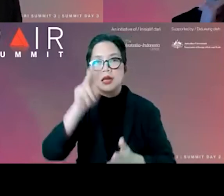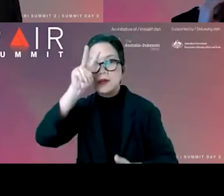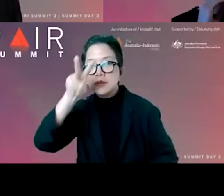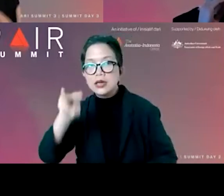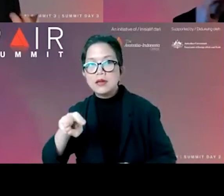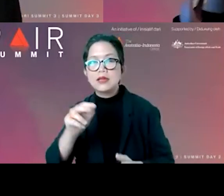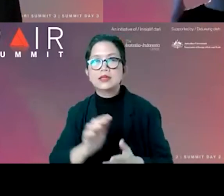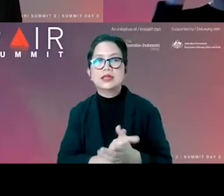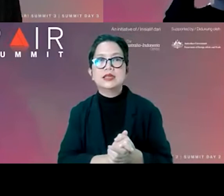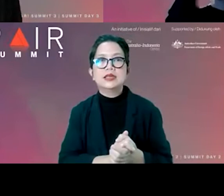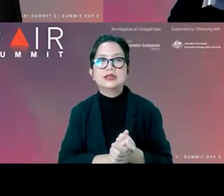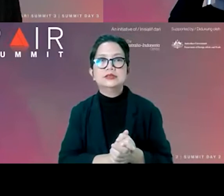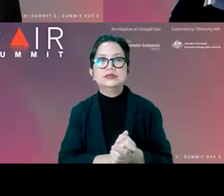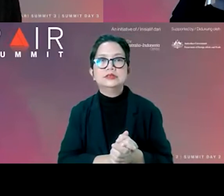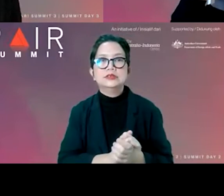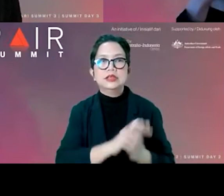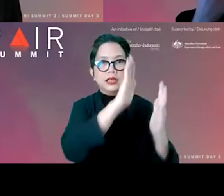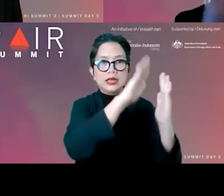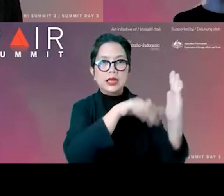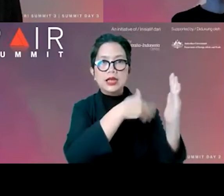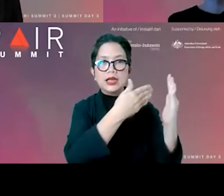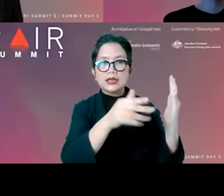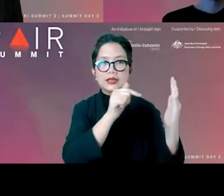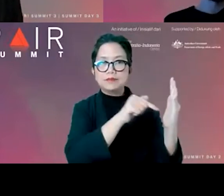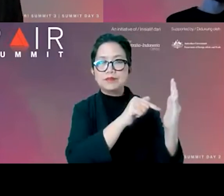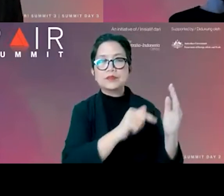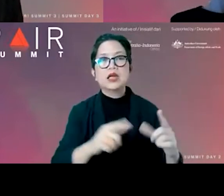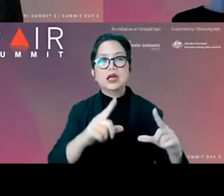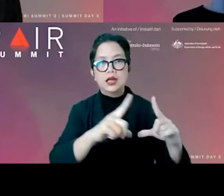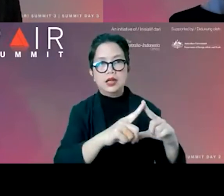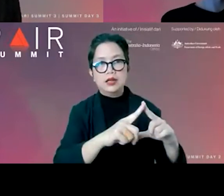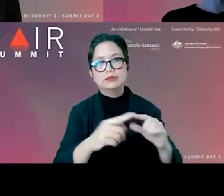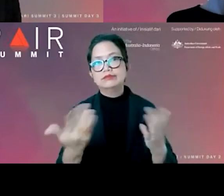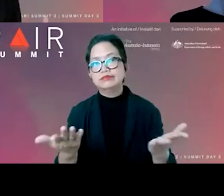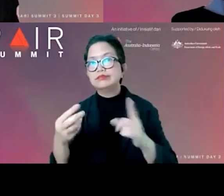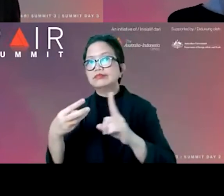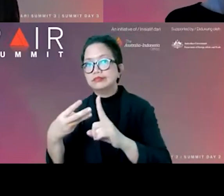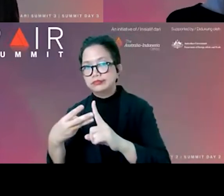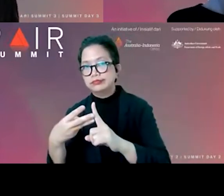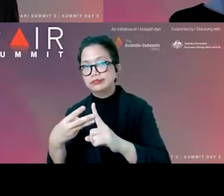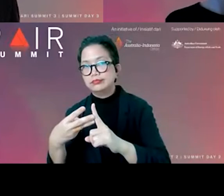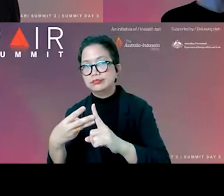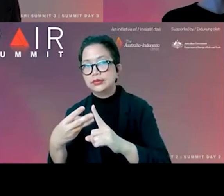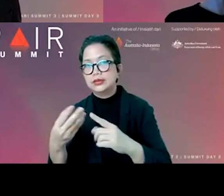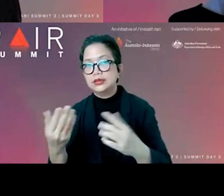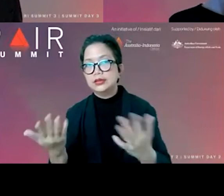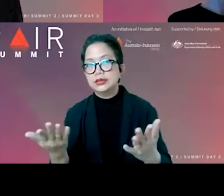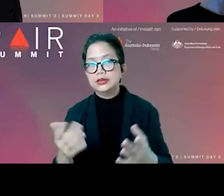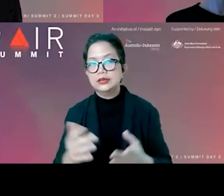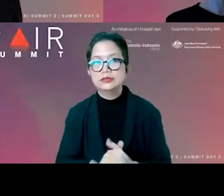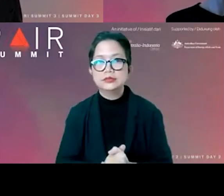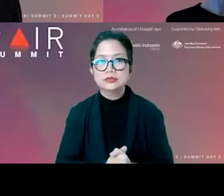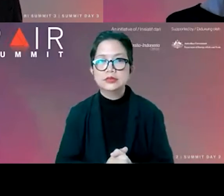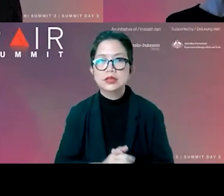Maybe so-and-so sector wants the economy to open up more, or somebody else is more interested in the